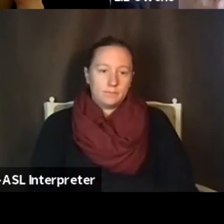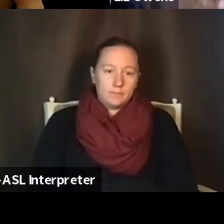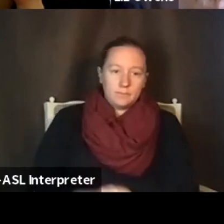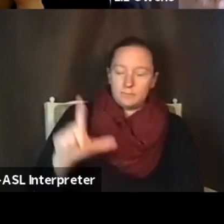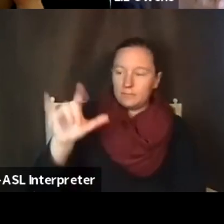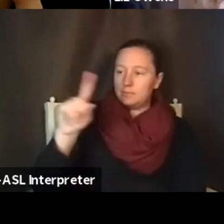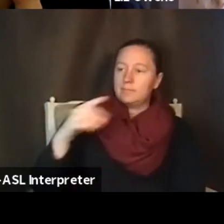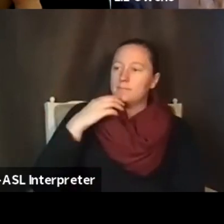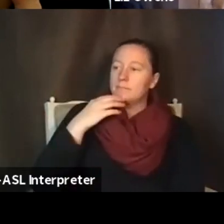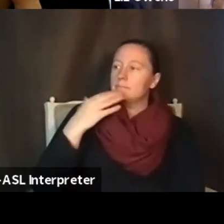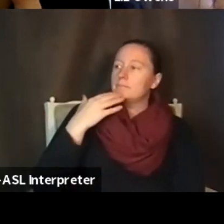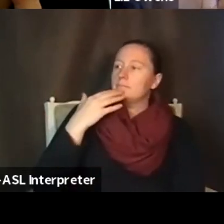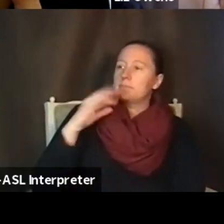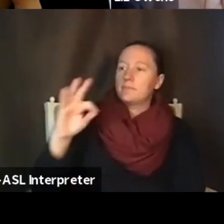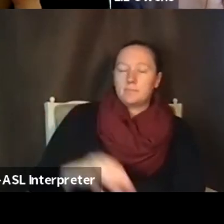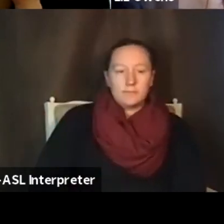Great, thank you, Camille.